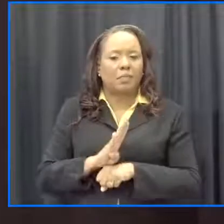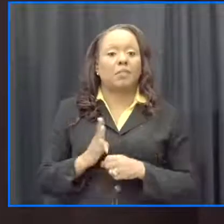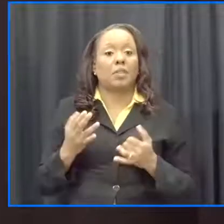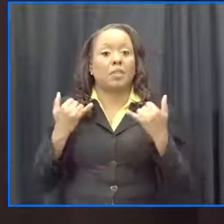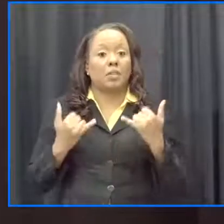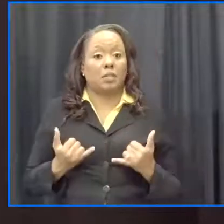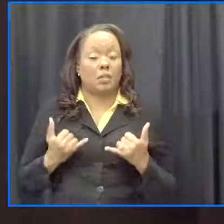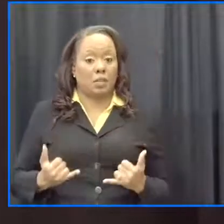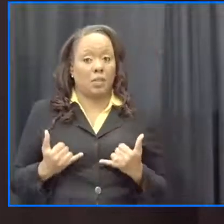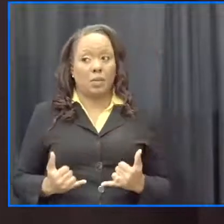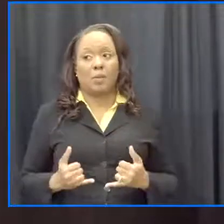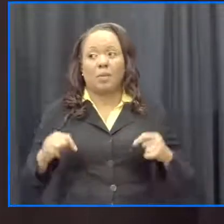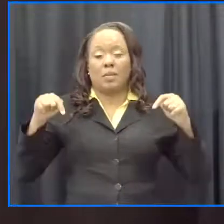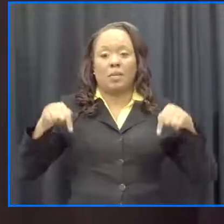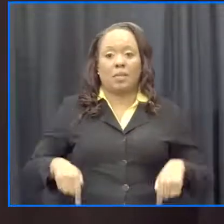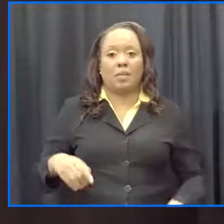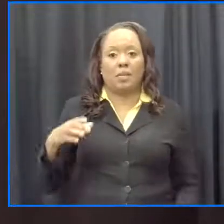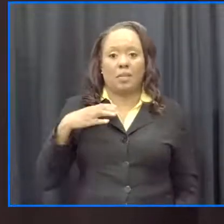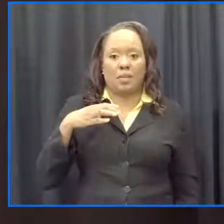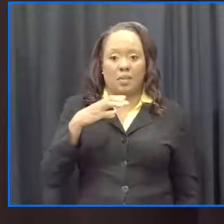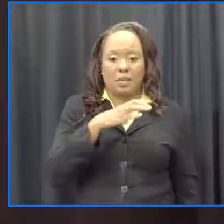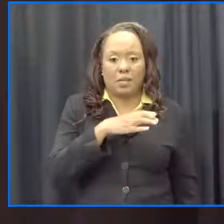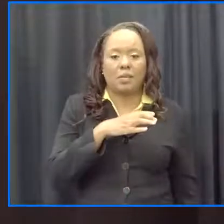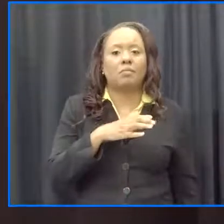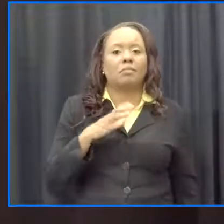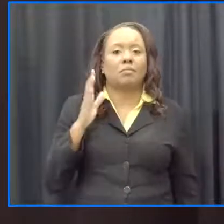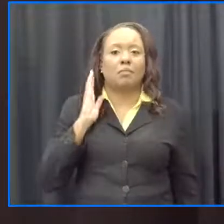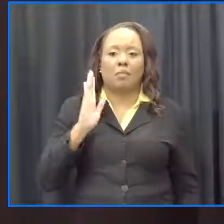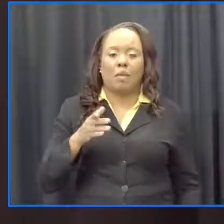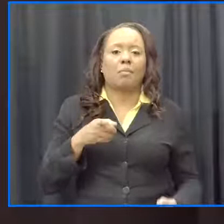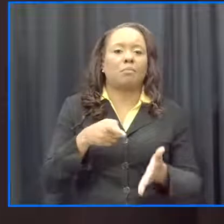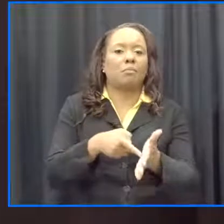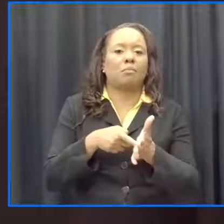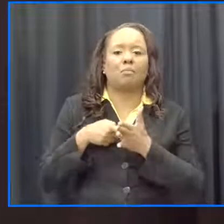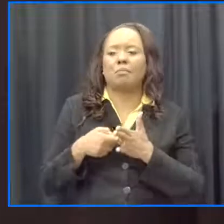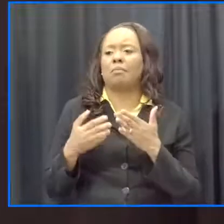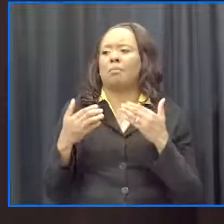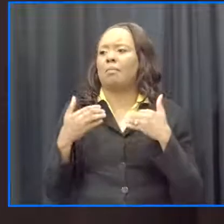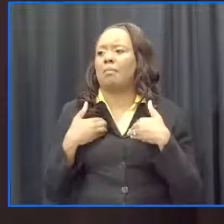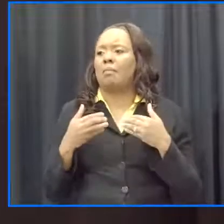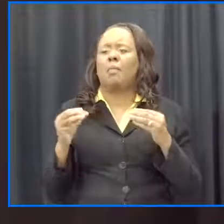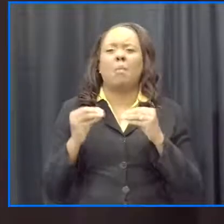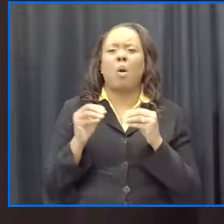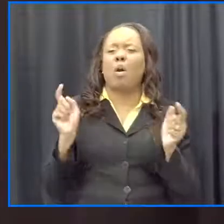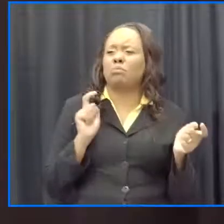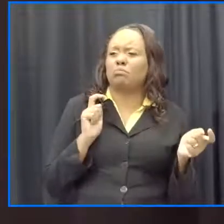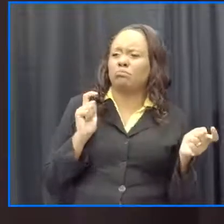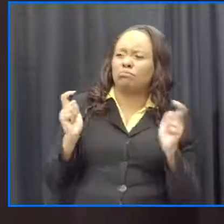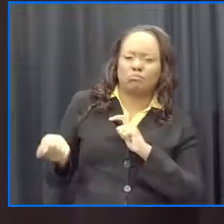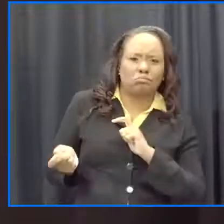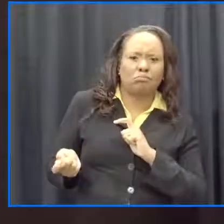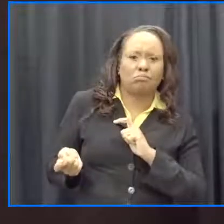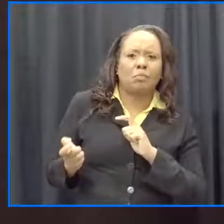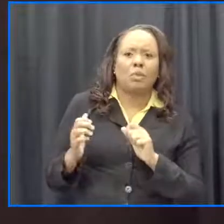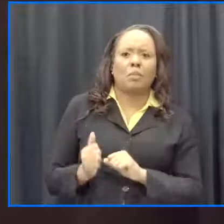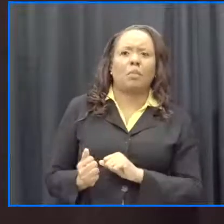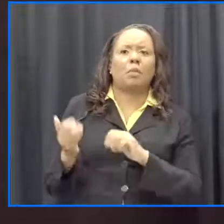It is now envisaged that this commission will be required to take a more